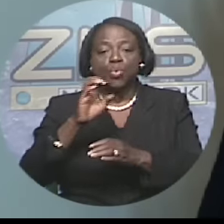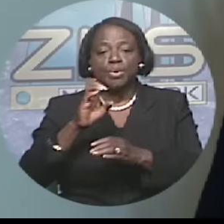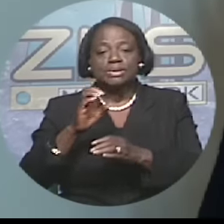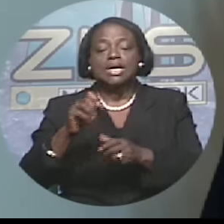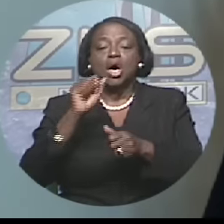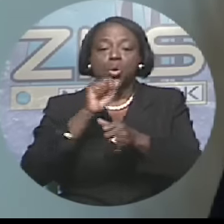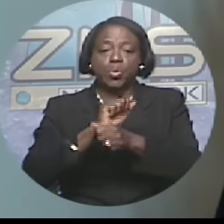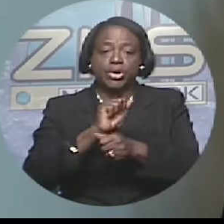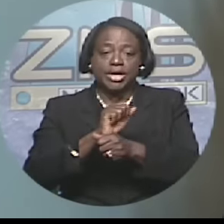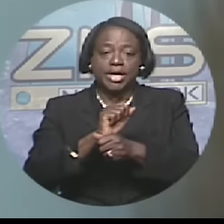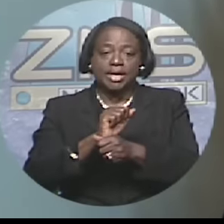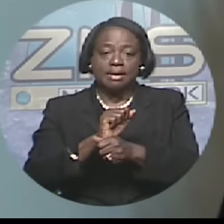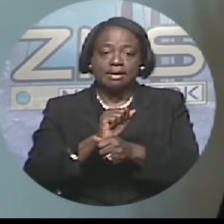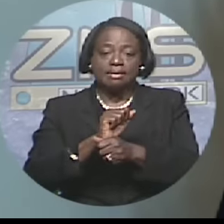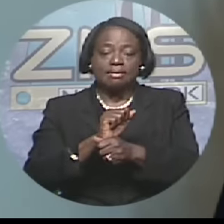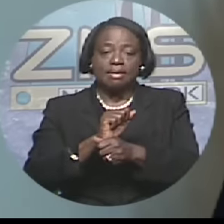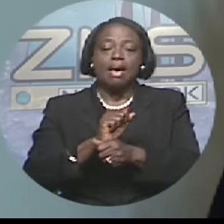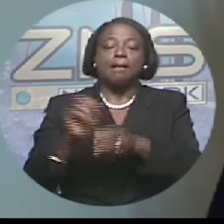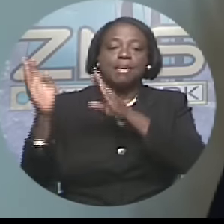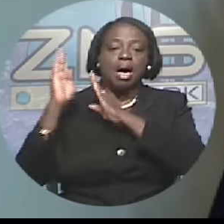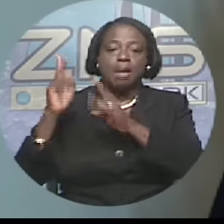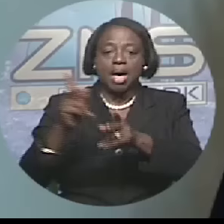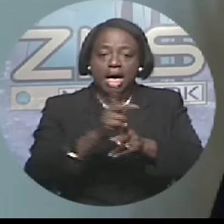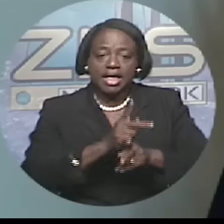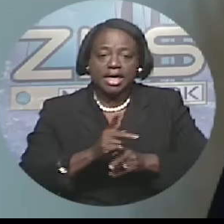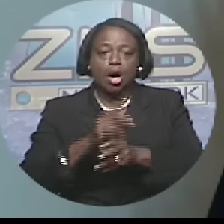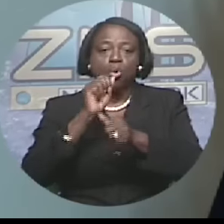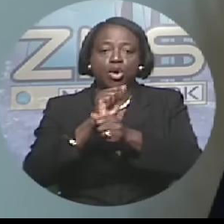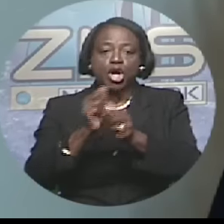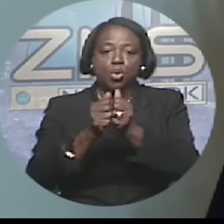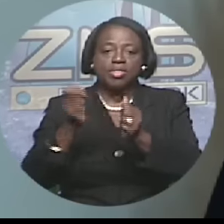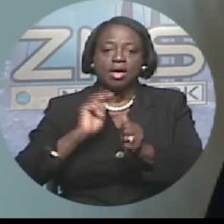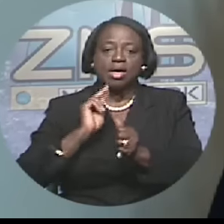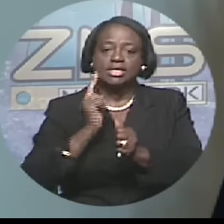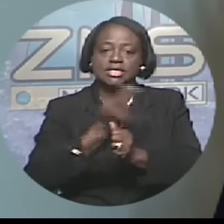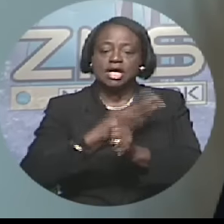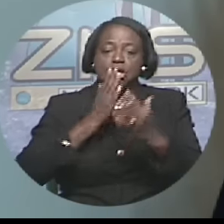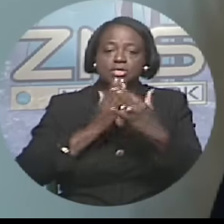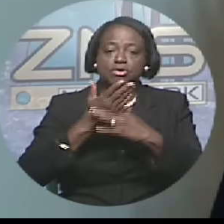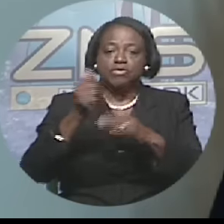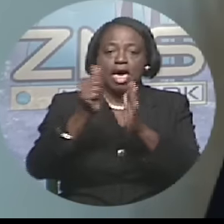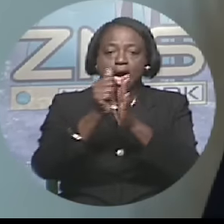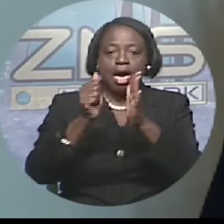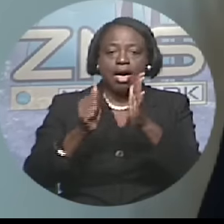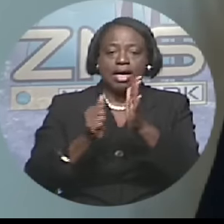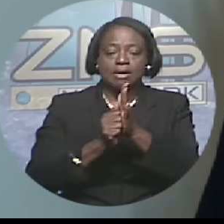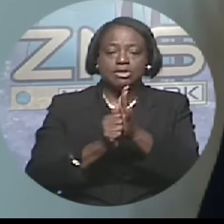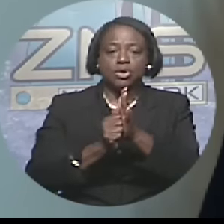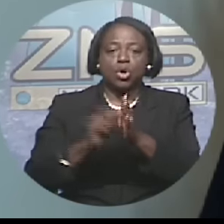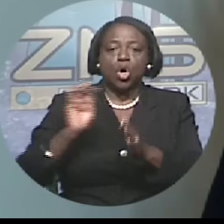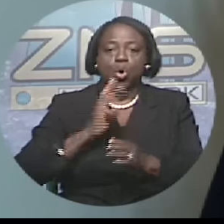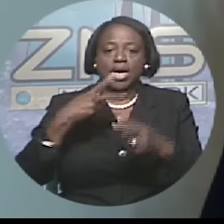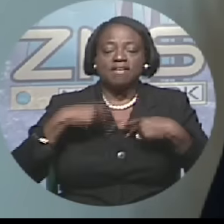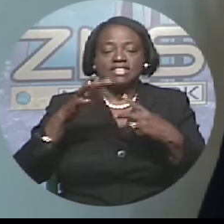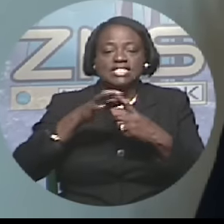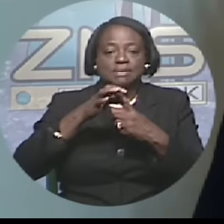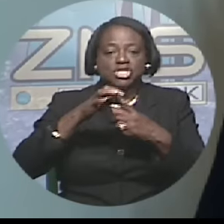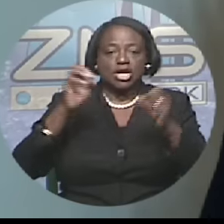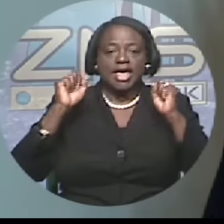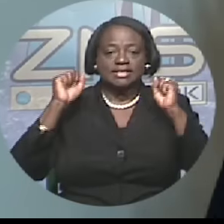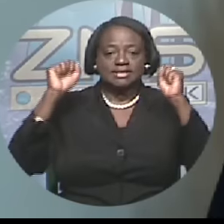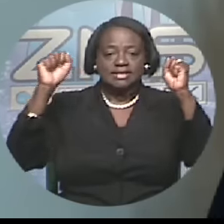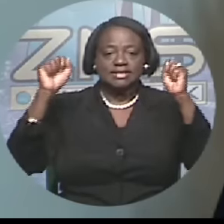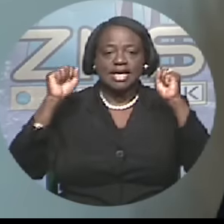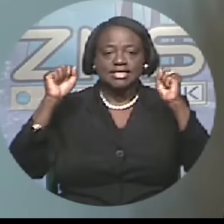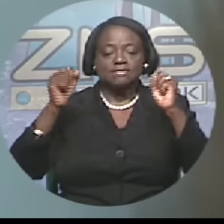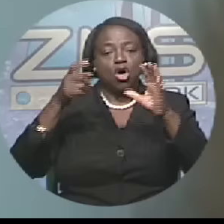worked on Obamacare employed, working for us through the accounting firms. We're doing special exercising on costing now, but